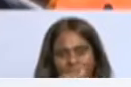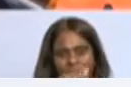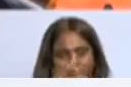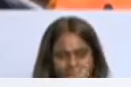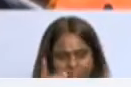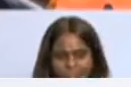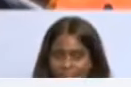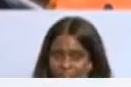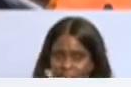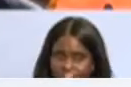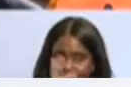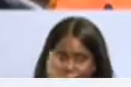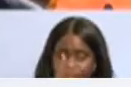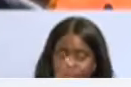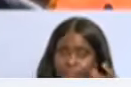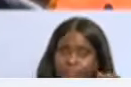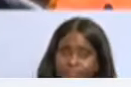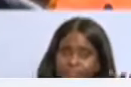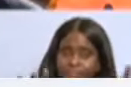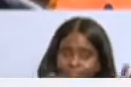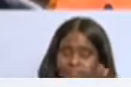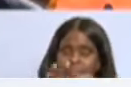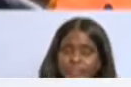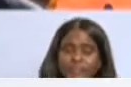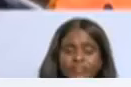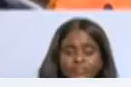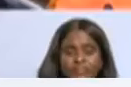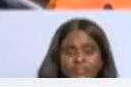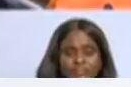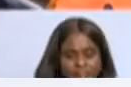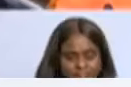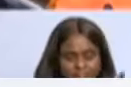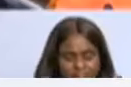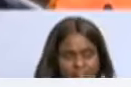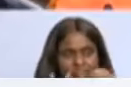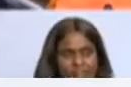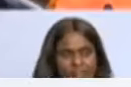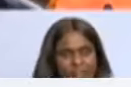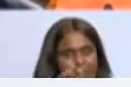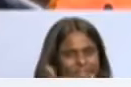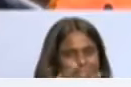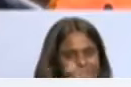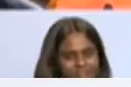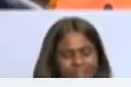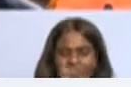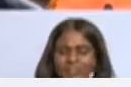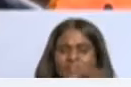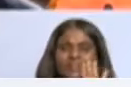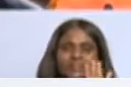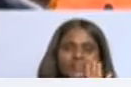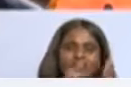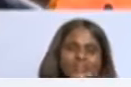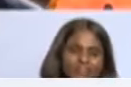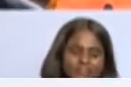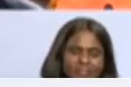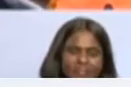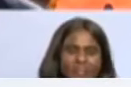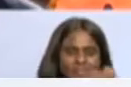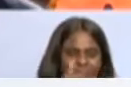now will be rolled out across the country. Across the country. That was a pilot project. The concept of